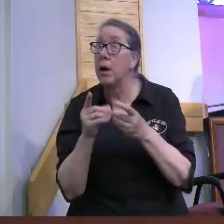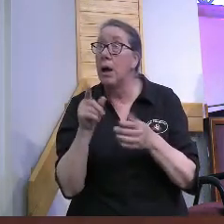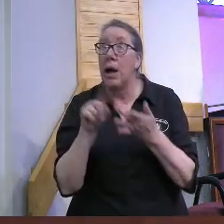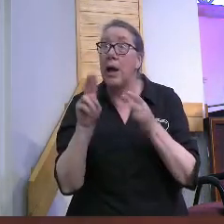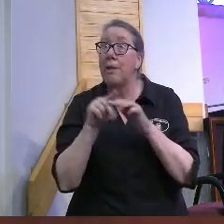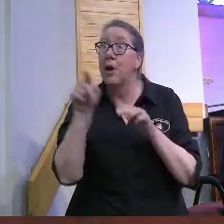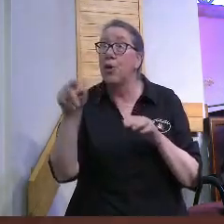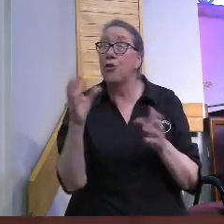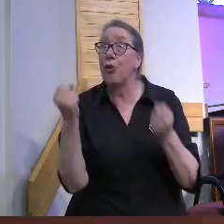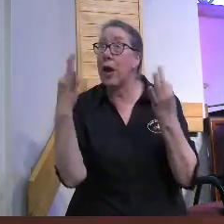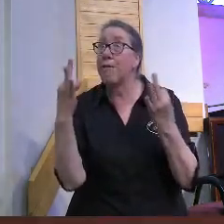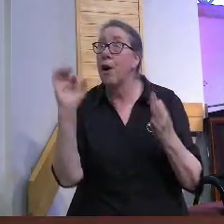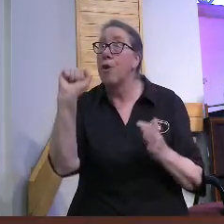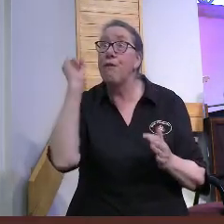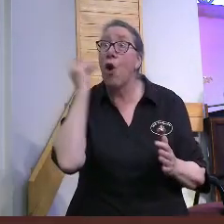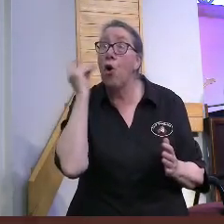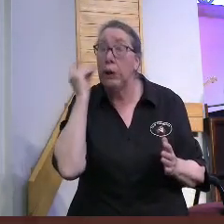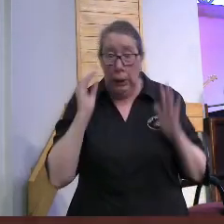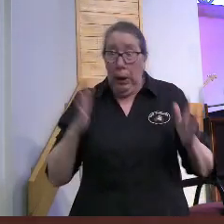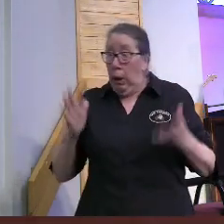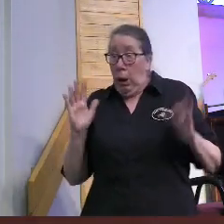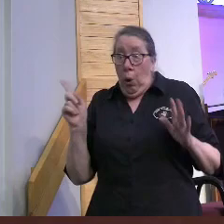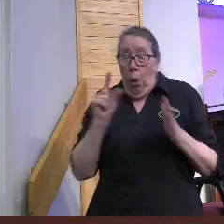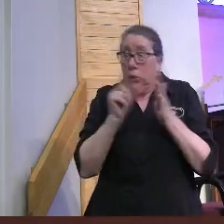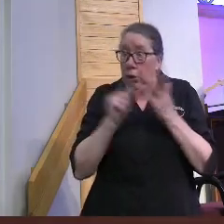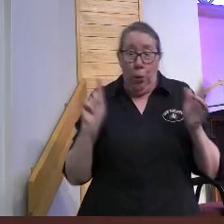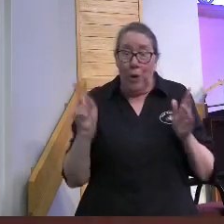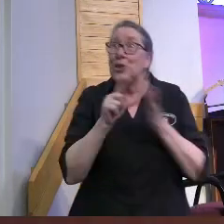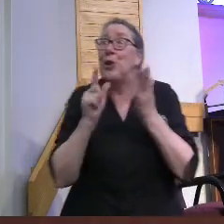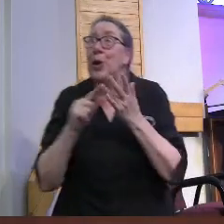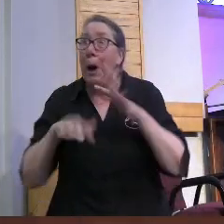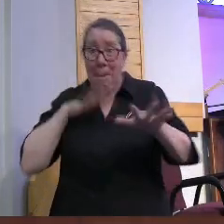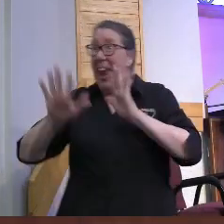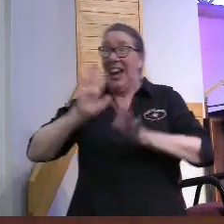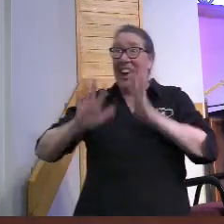oh my goodness, I haven't got my phone. What am I going to do? Panic.